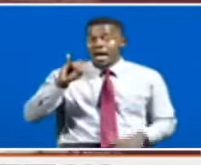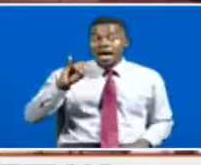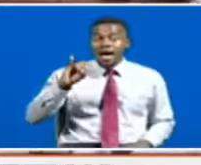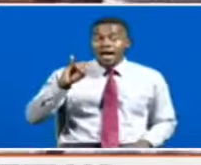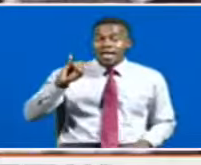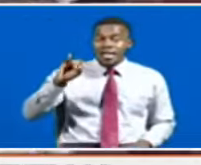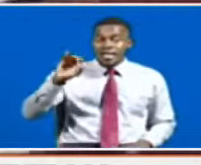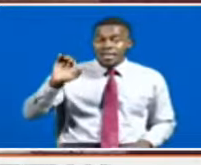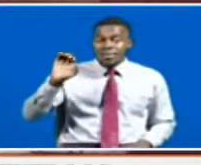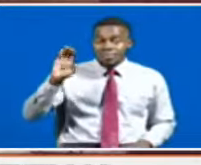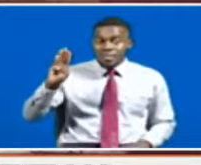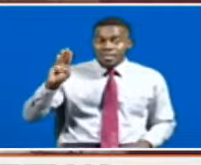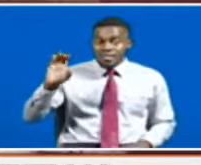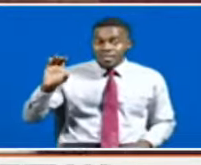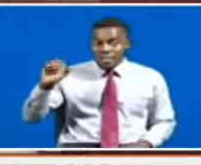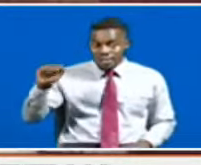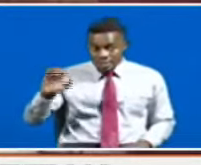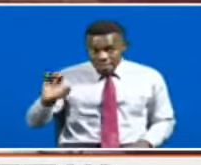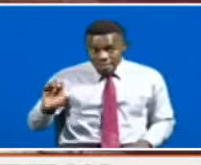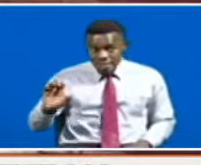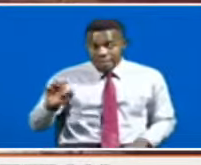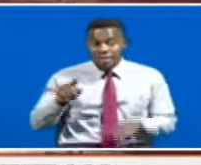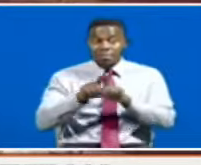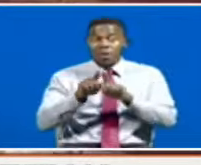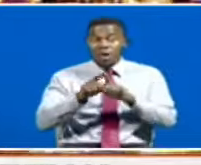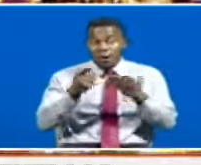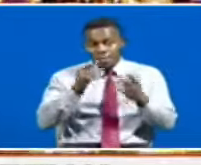IGCSE, and I believe we will have grown.